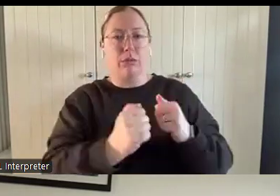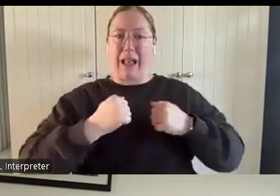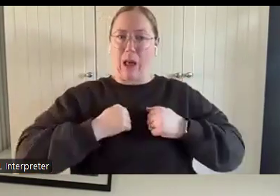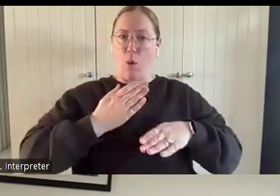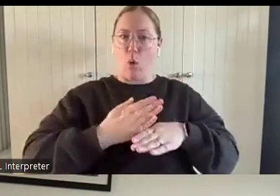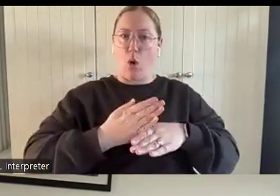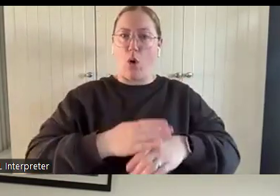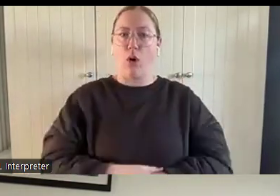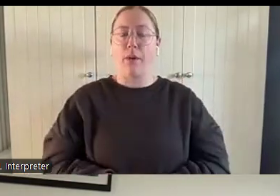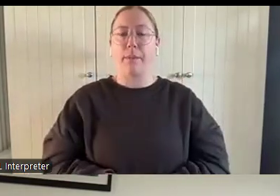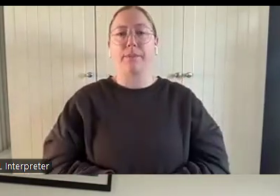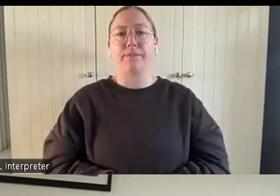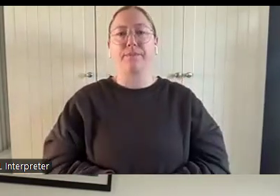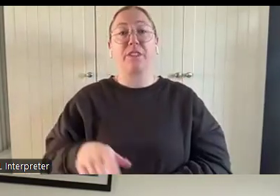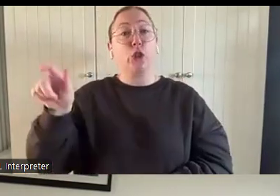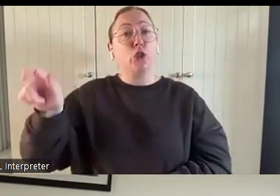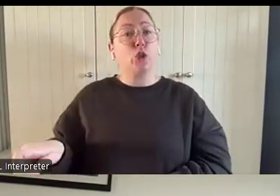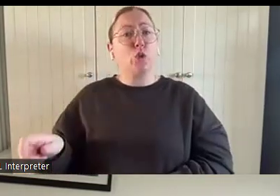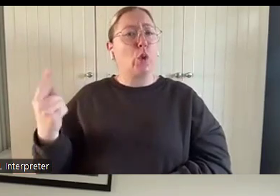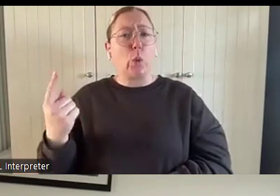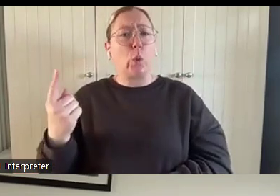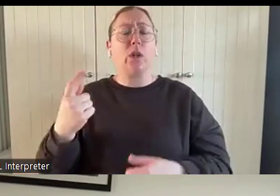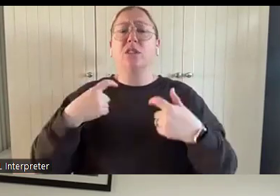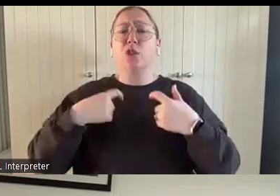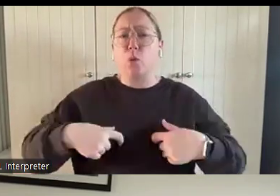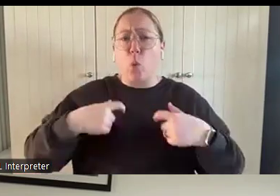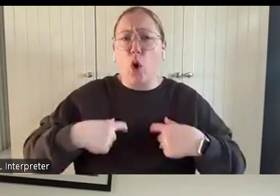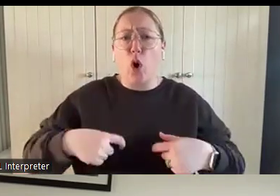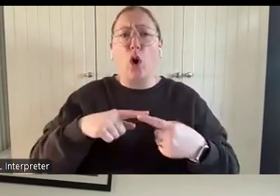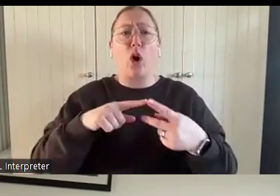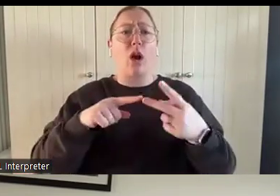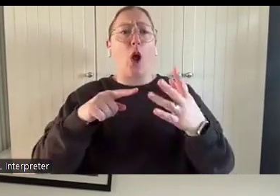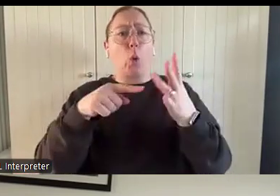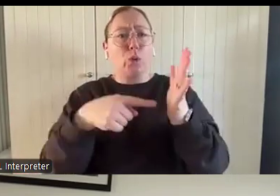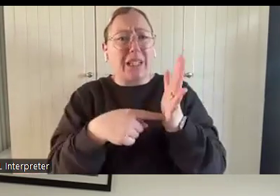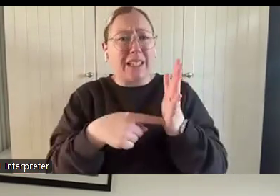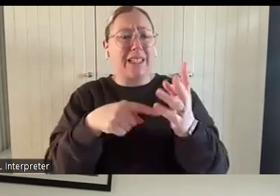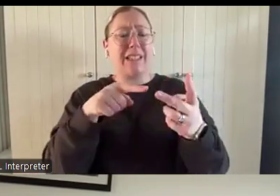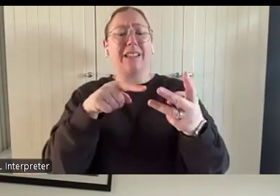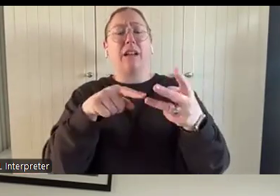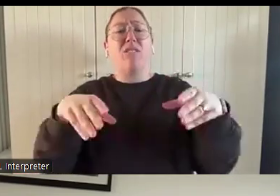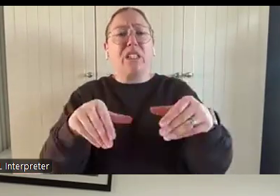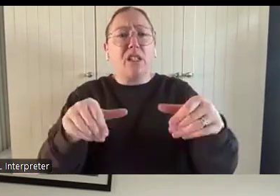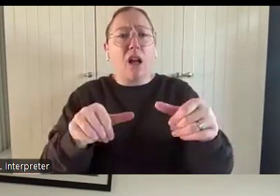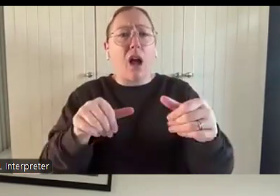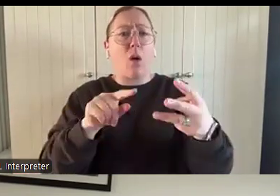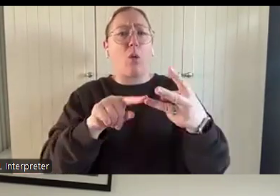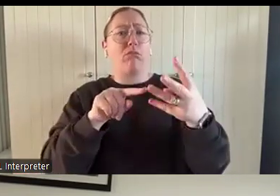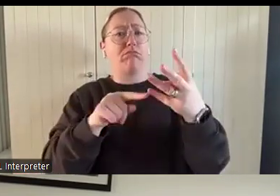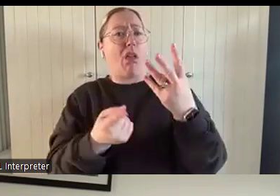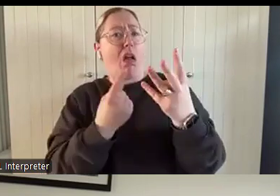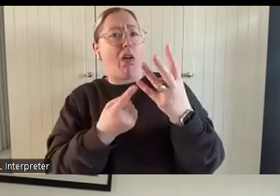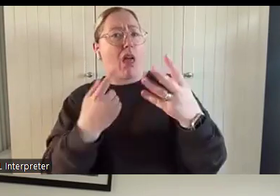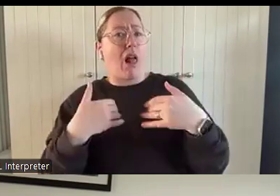are social work students, OT students, physio students, and other healthcare professionals.